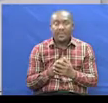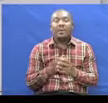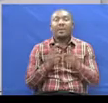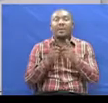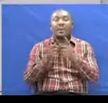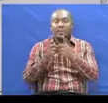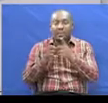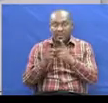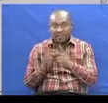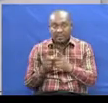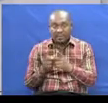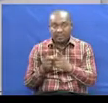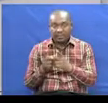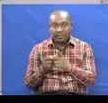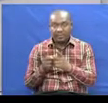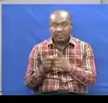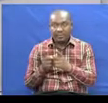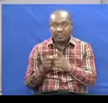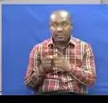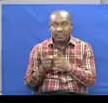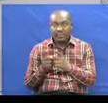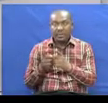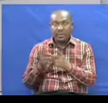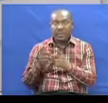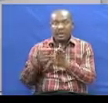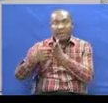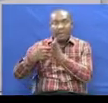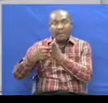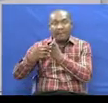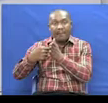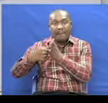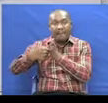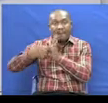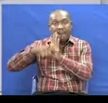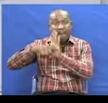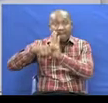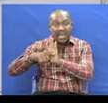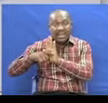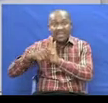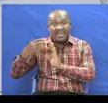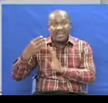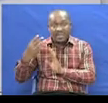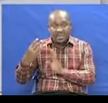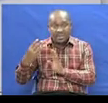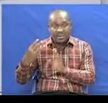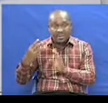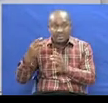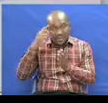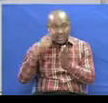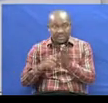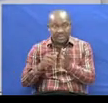and then we are going to minus again 3. When you take 3 minus 3, then you are